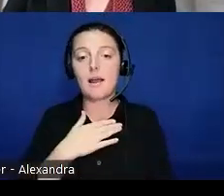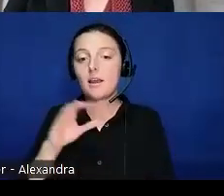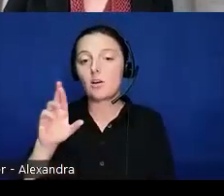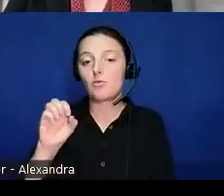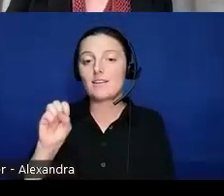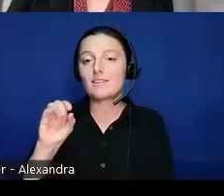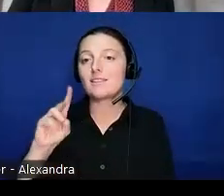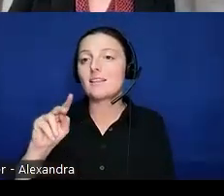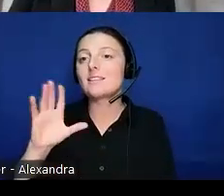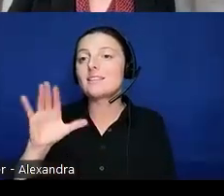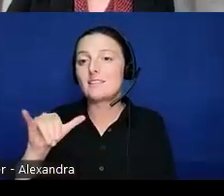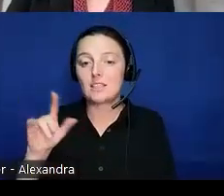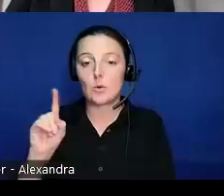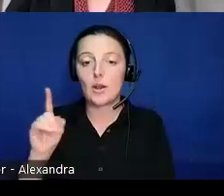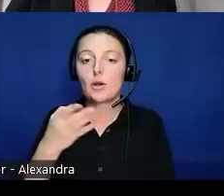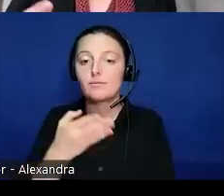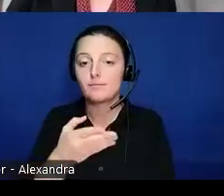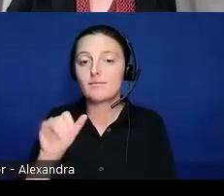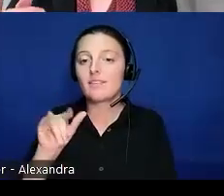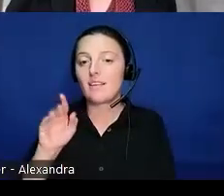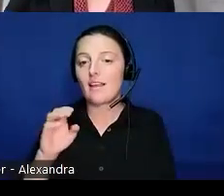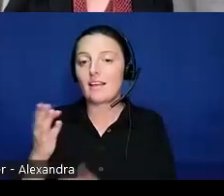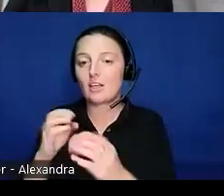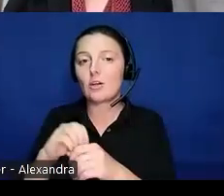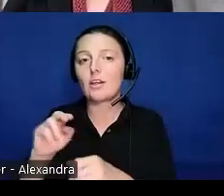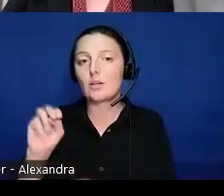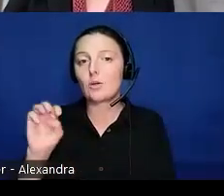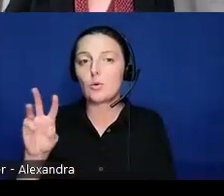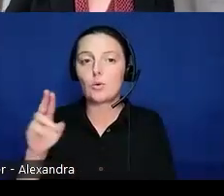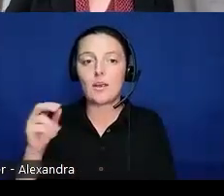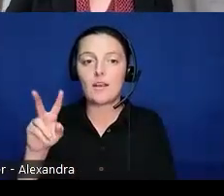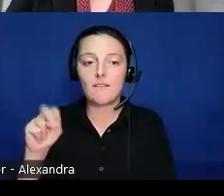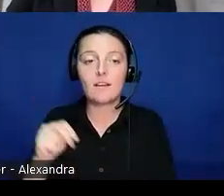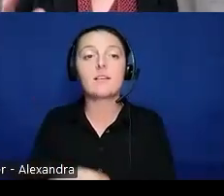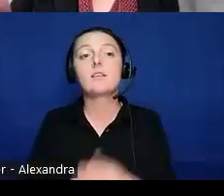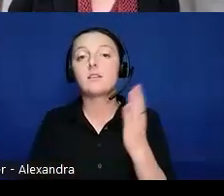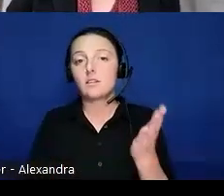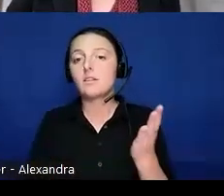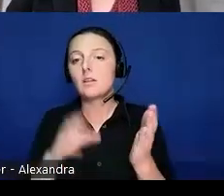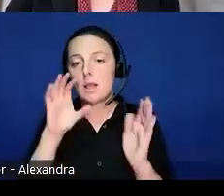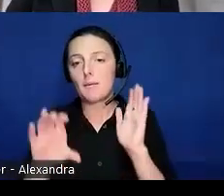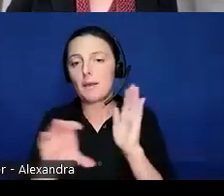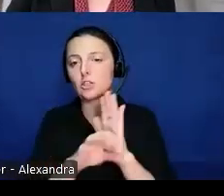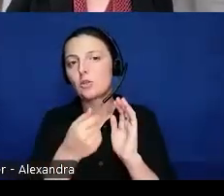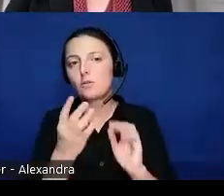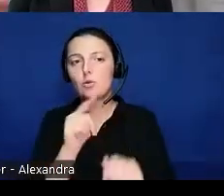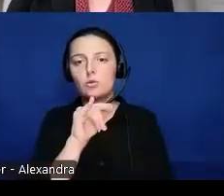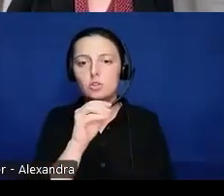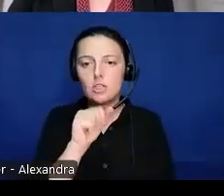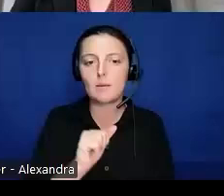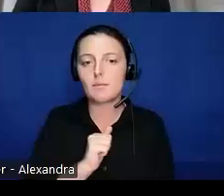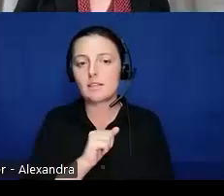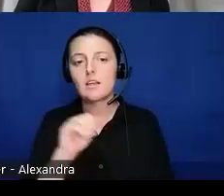our team members, James, myself, then Eileen, one of our residents, Nicole, and Dr. Fabiola Arbella Cruz,